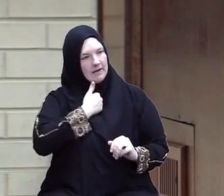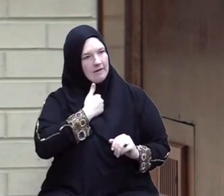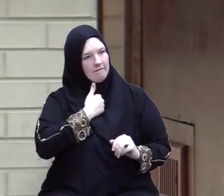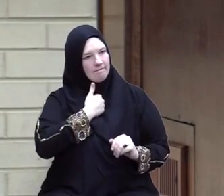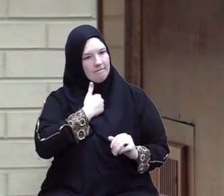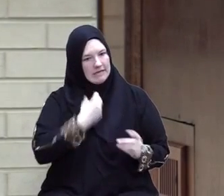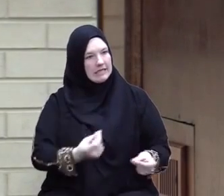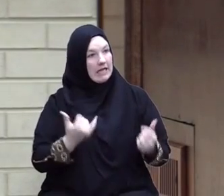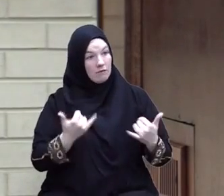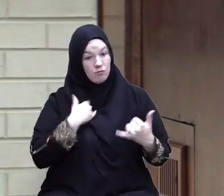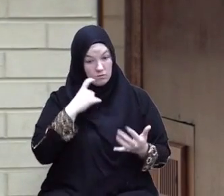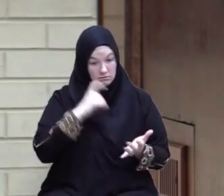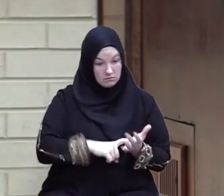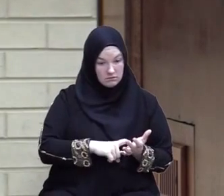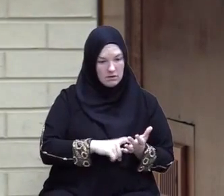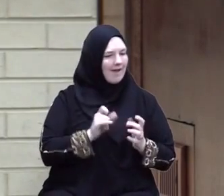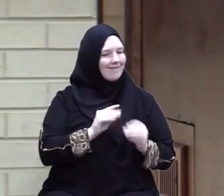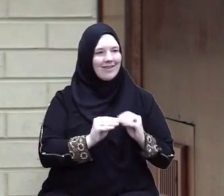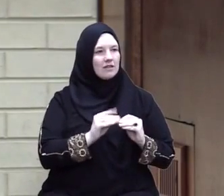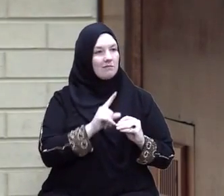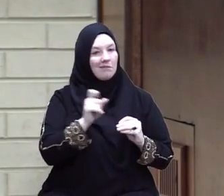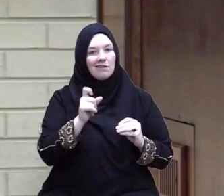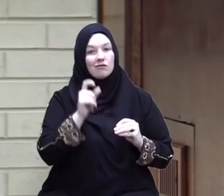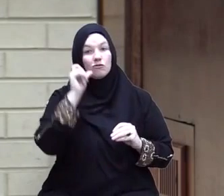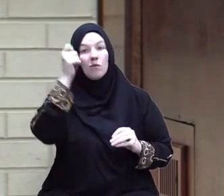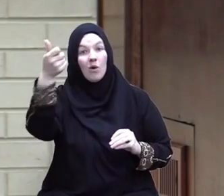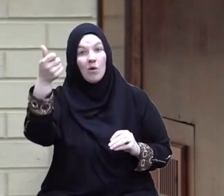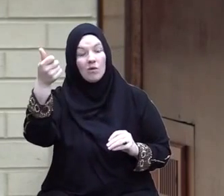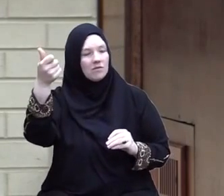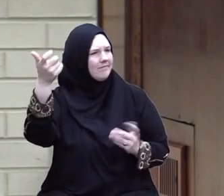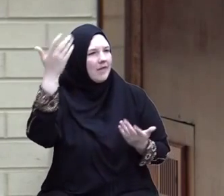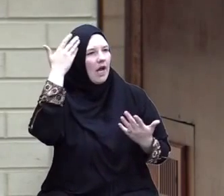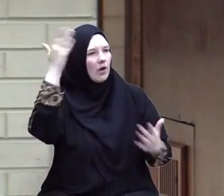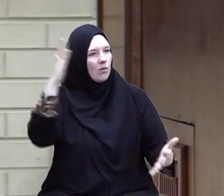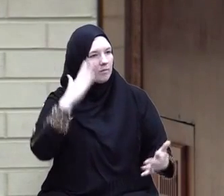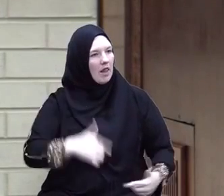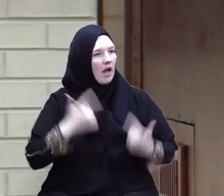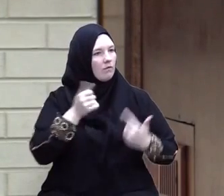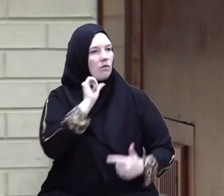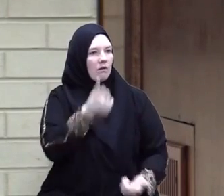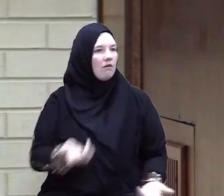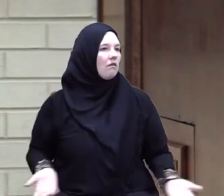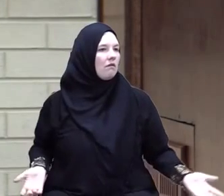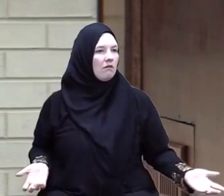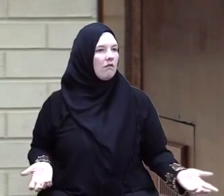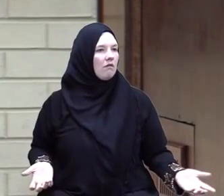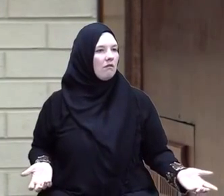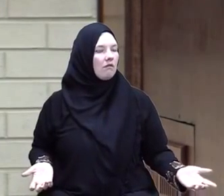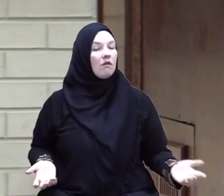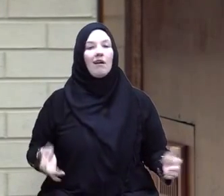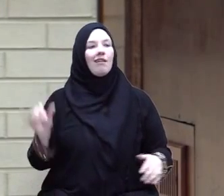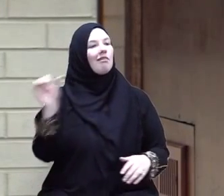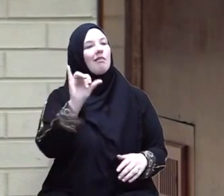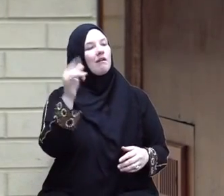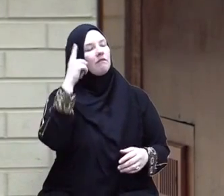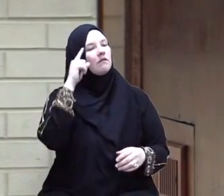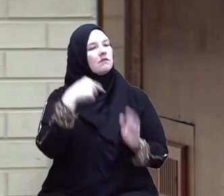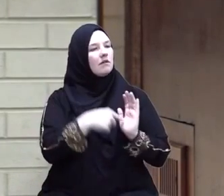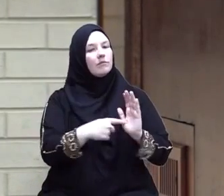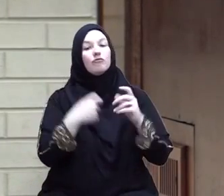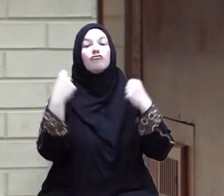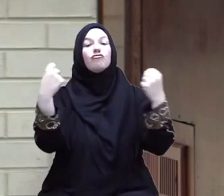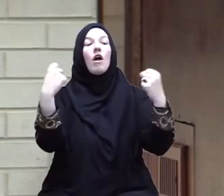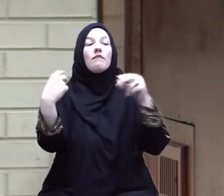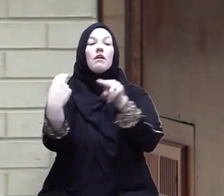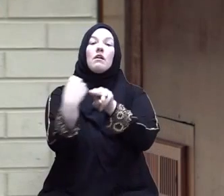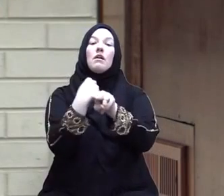soon as I discover that I am heading in the wrong direction, I have to correct. It is like driving on a highway